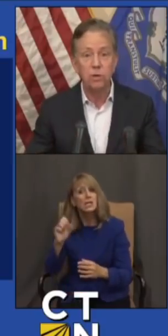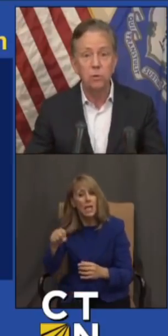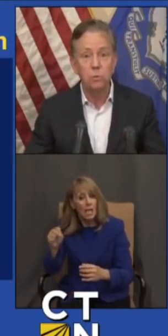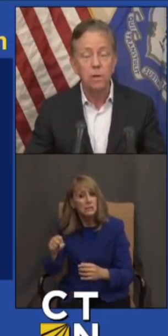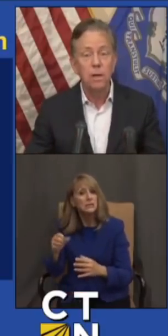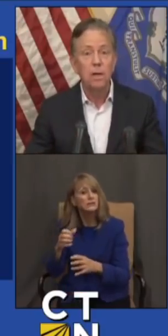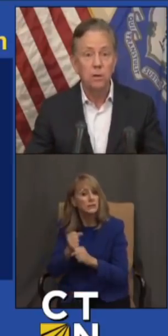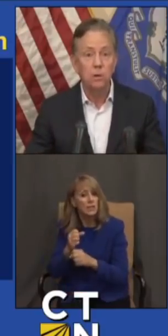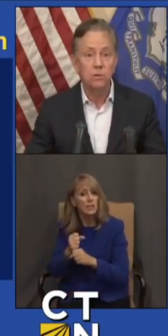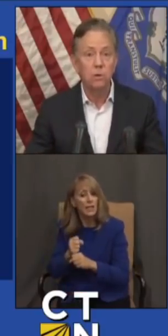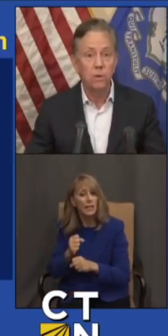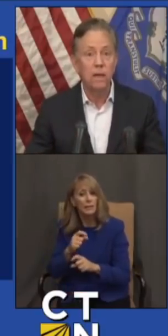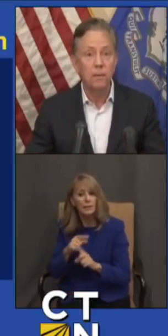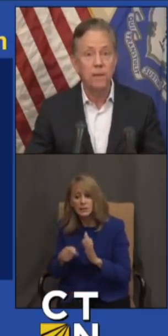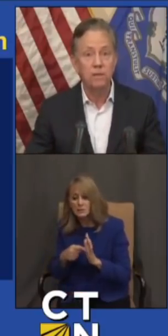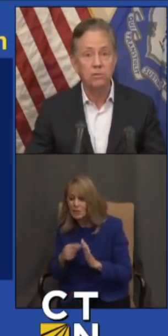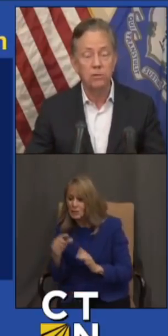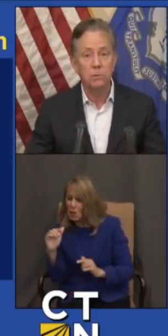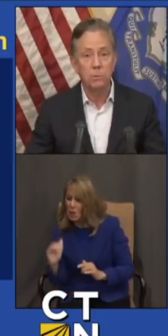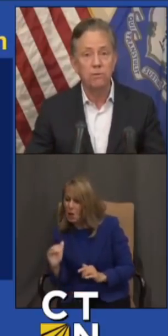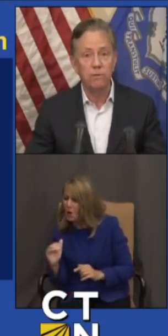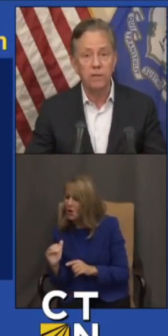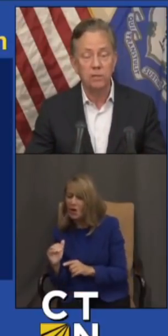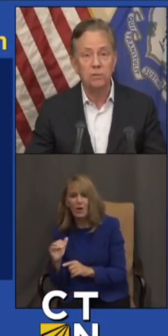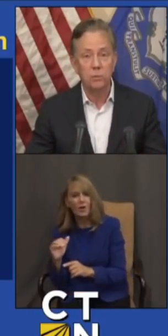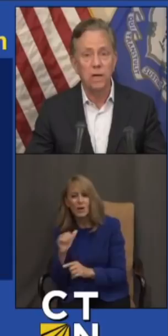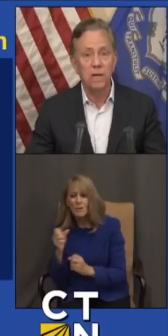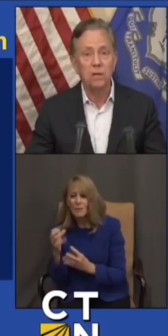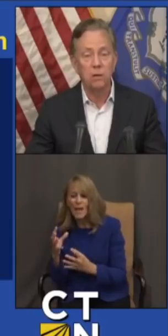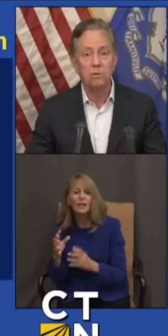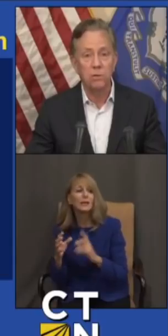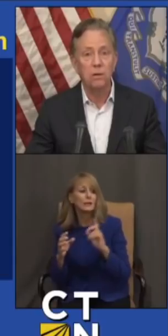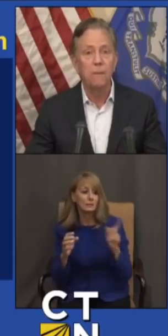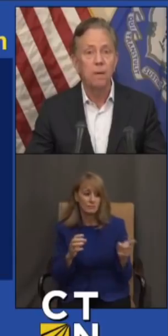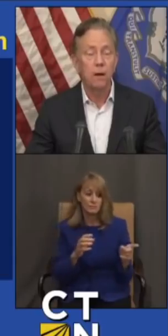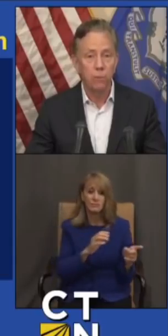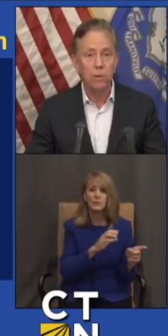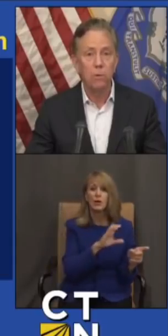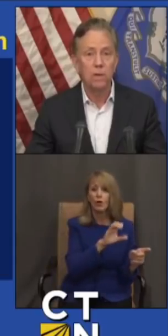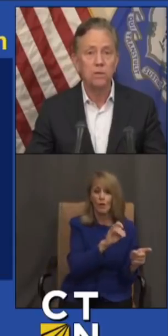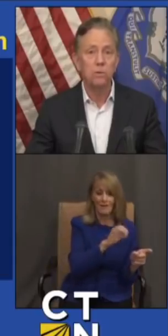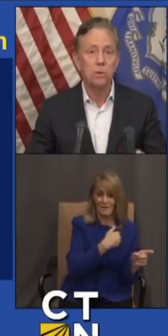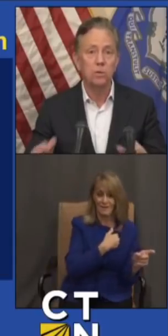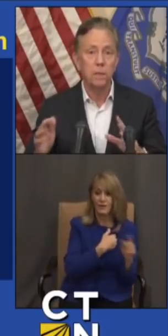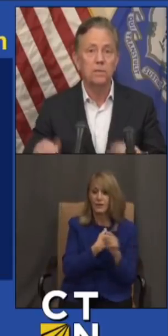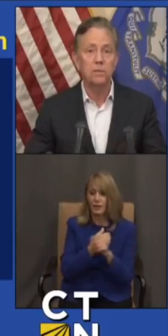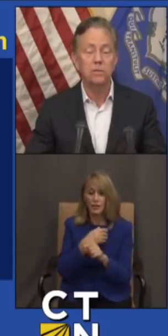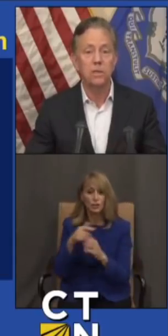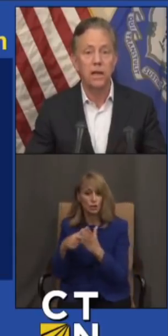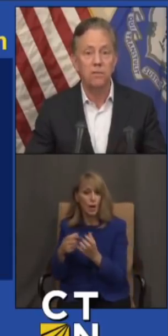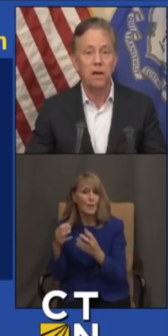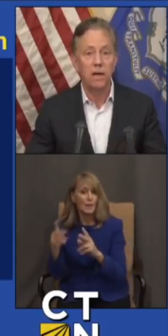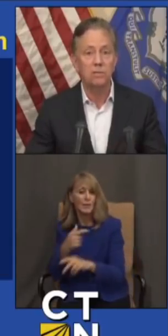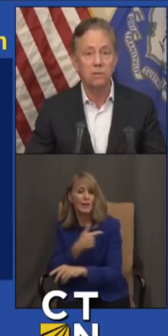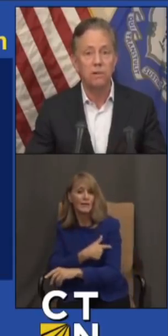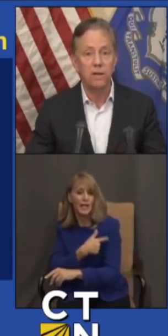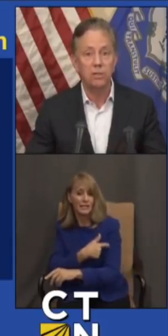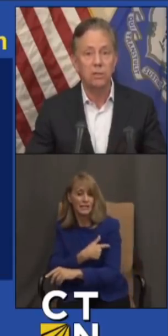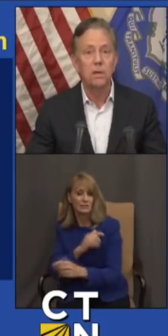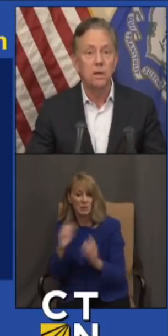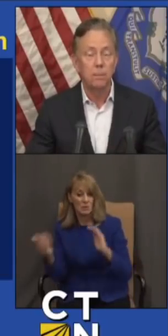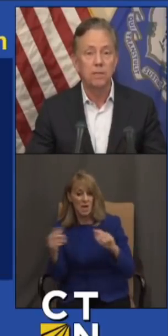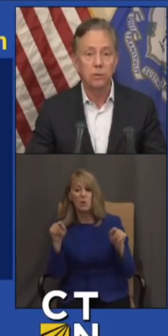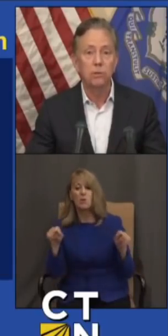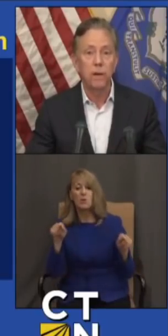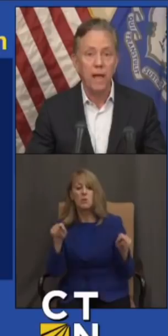factor of 2, and also what that means in terms of infections. We're getting closer. I really want to deal with those places that have the highest